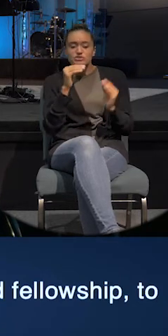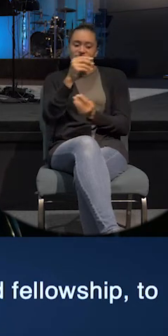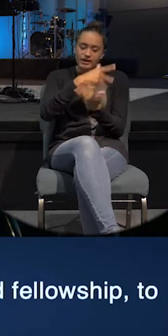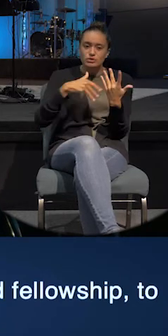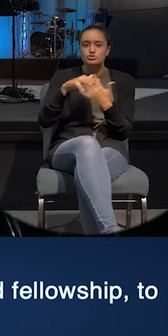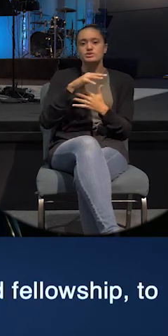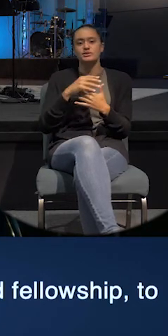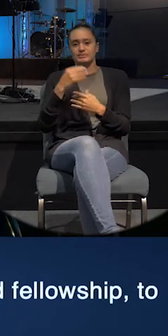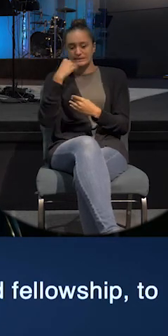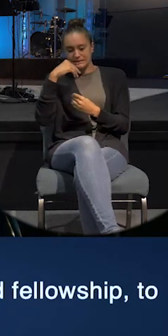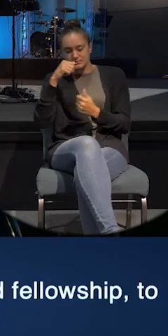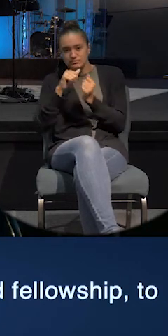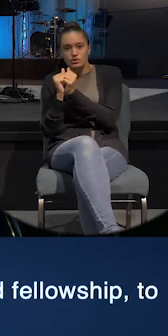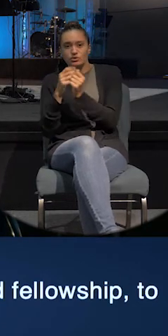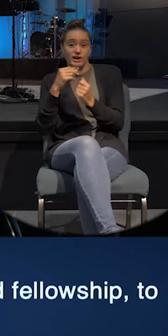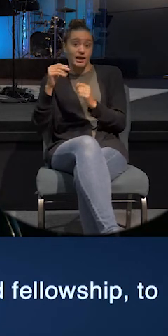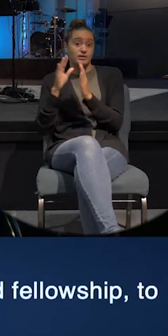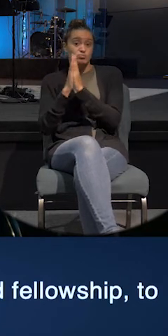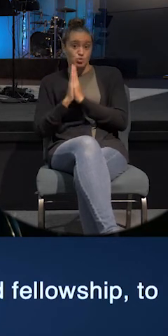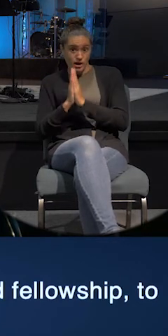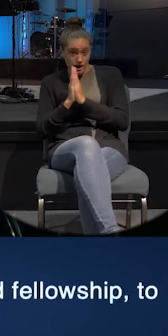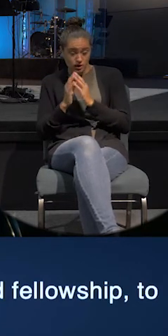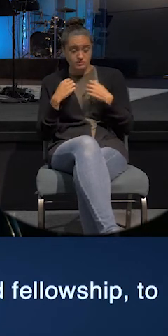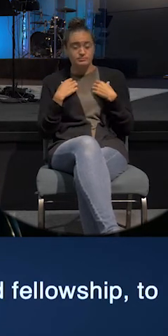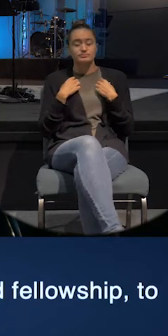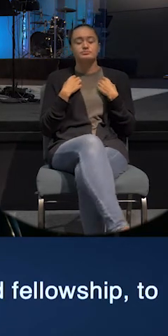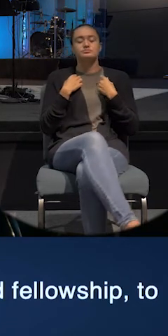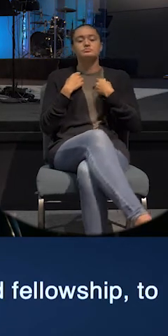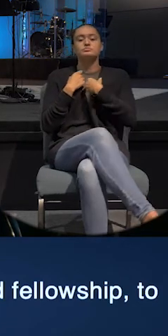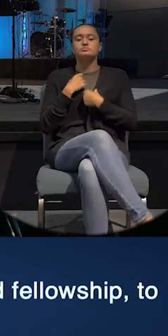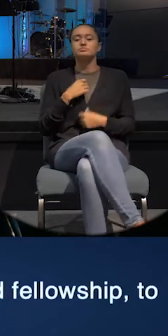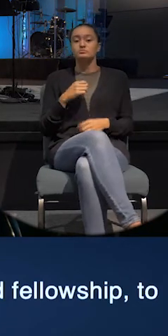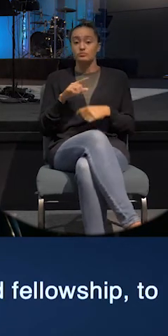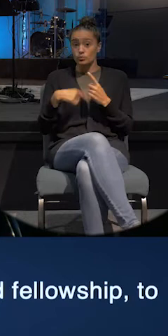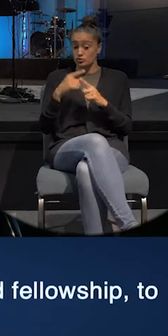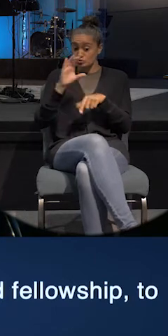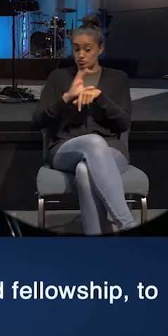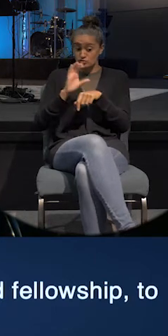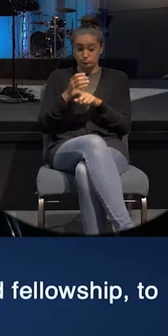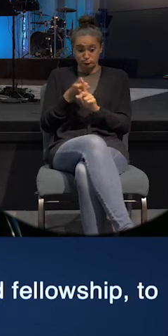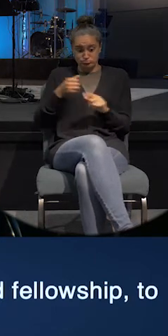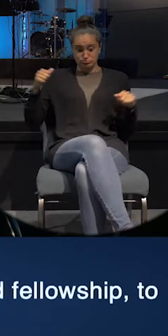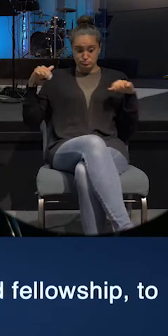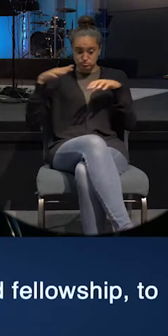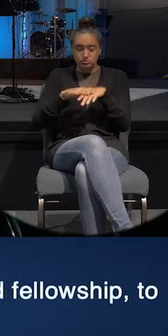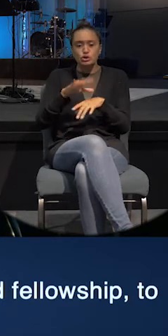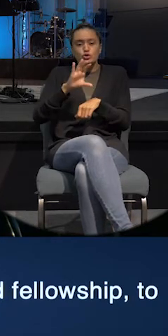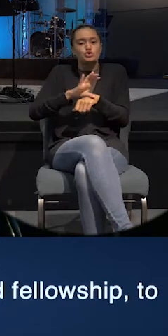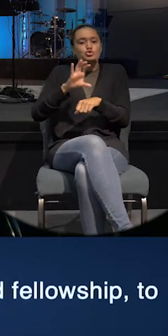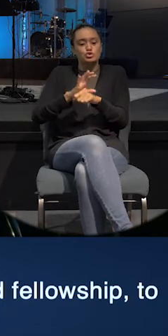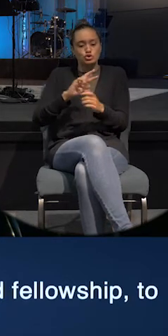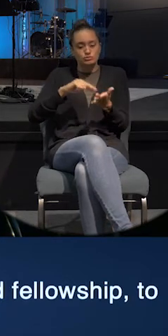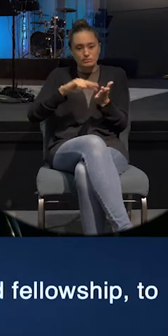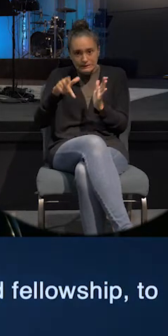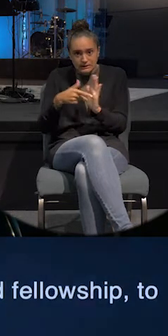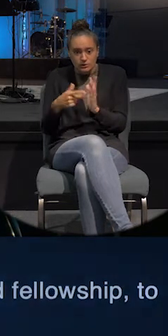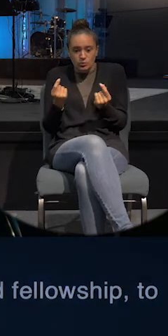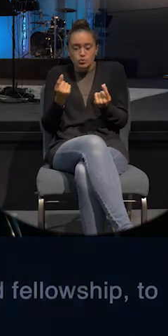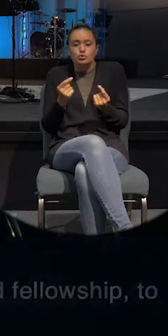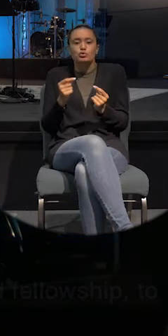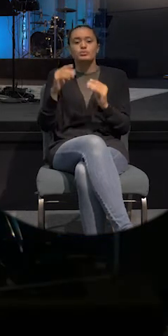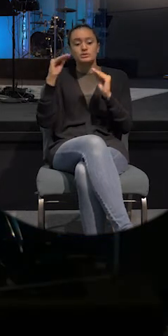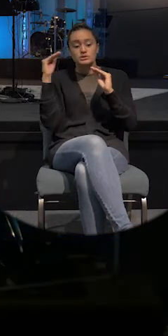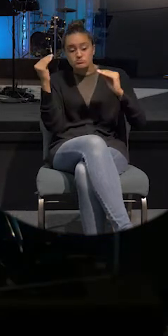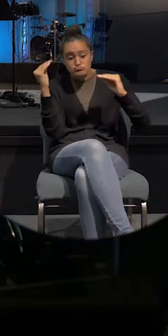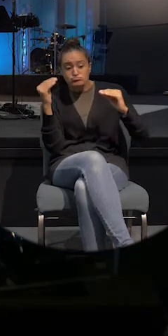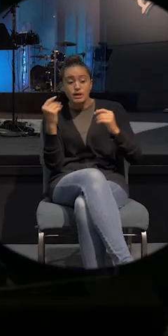bread, and to prayer. And so when the church gathers together, the church is intended to be taught to